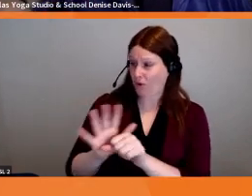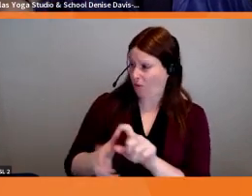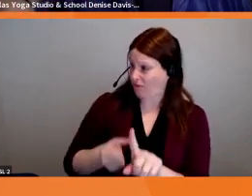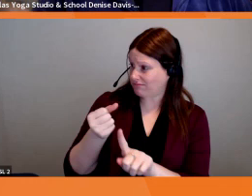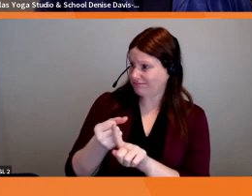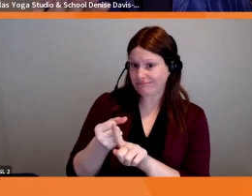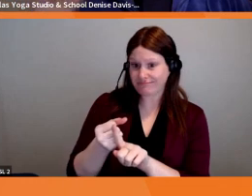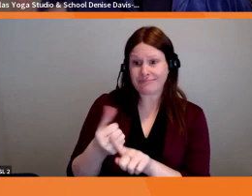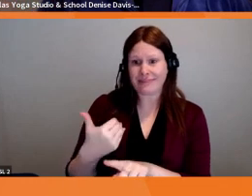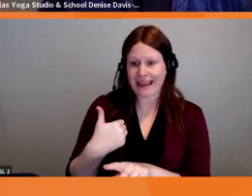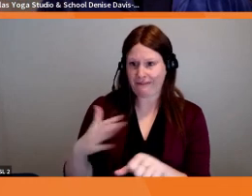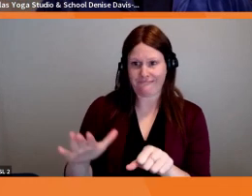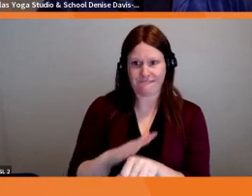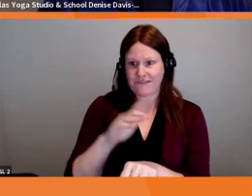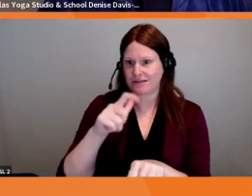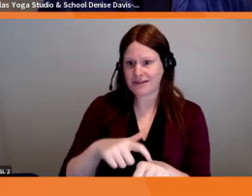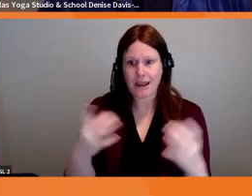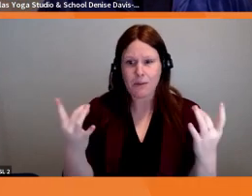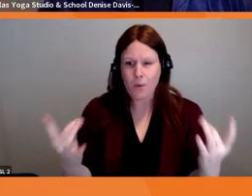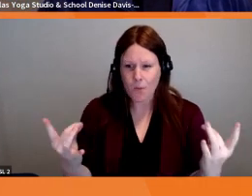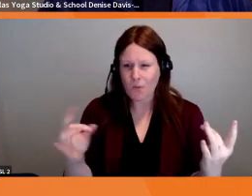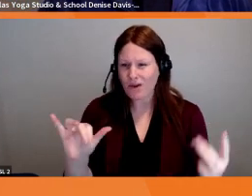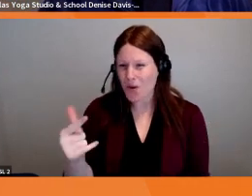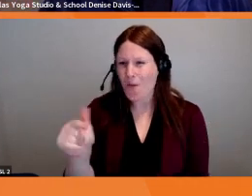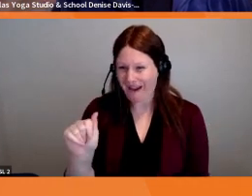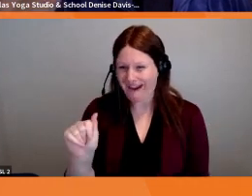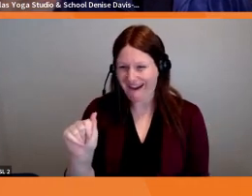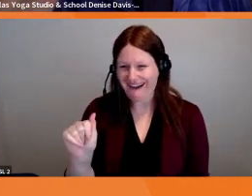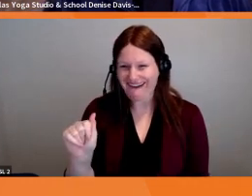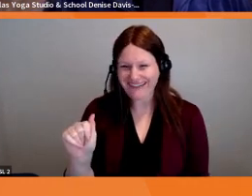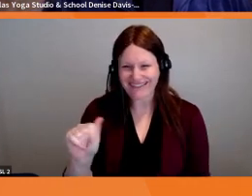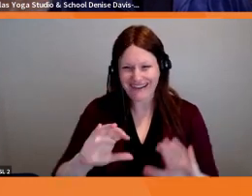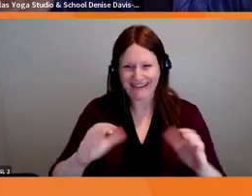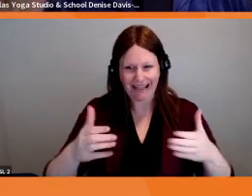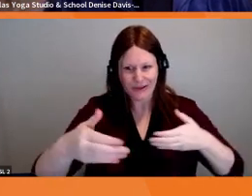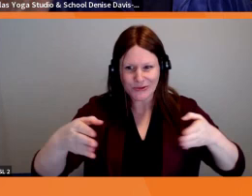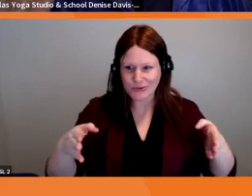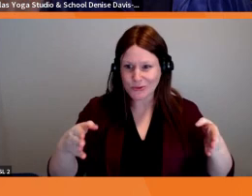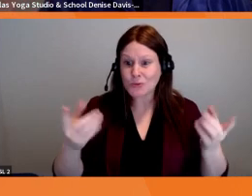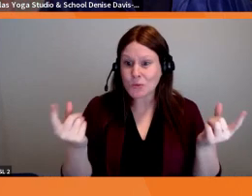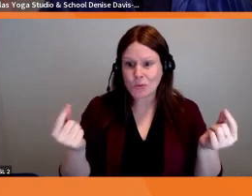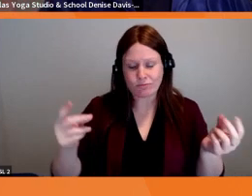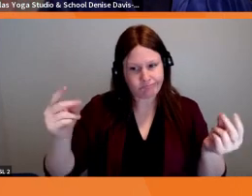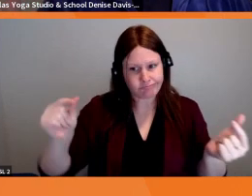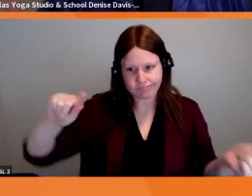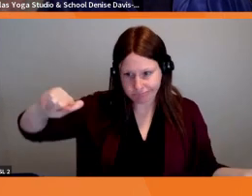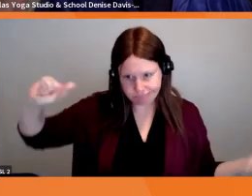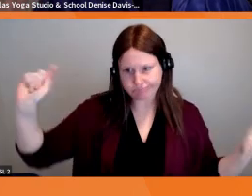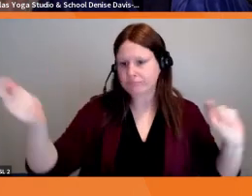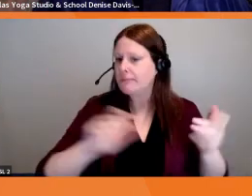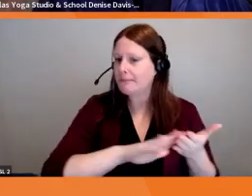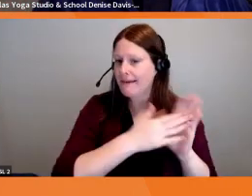in-person yoga studio, and we pivoted really quickly to become a online digital business.